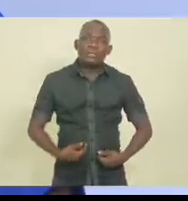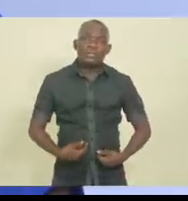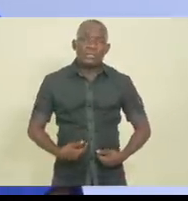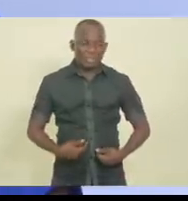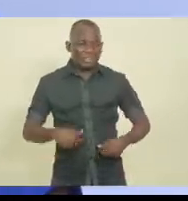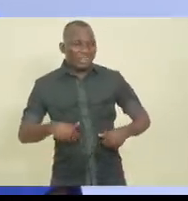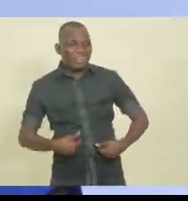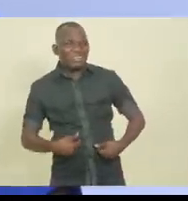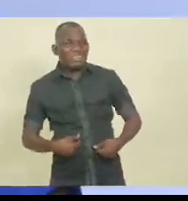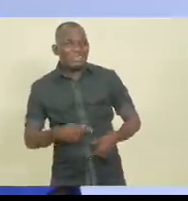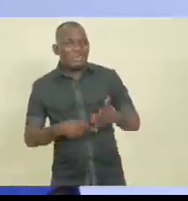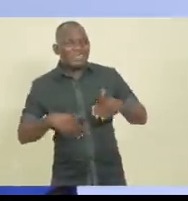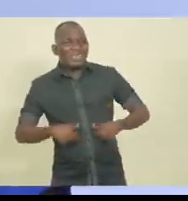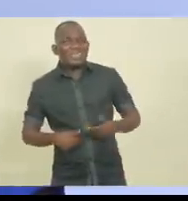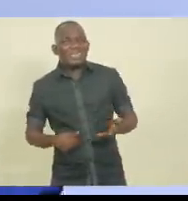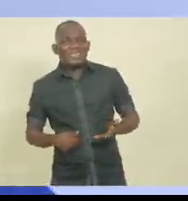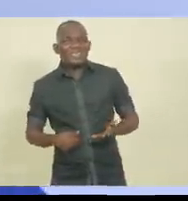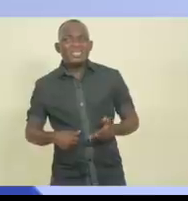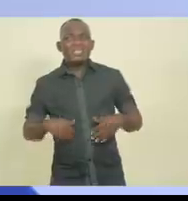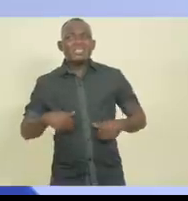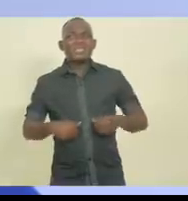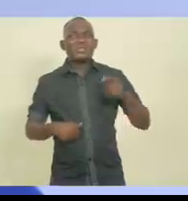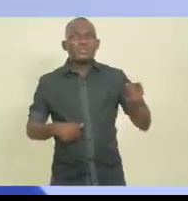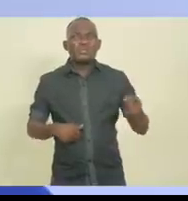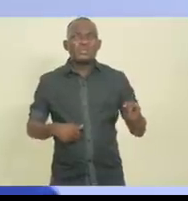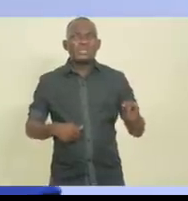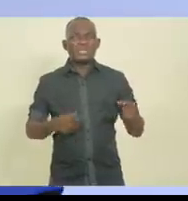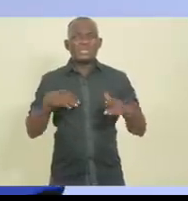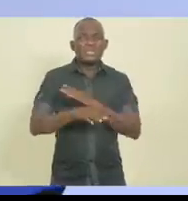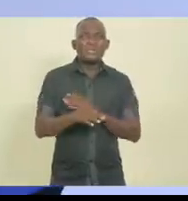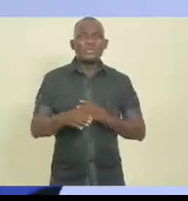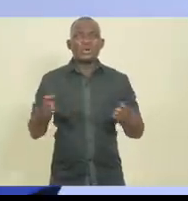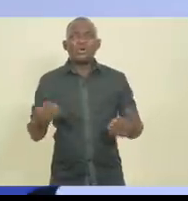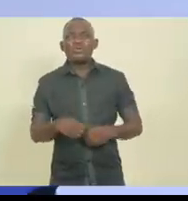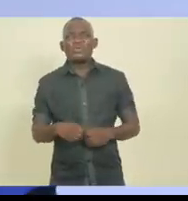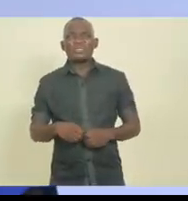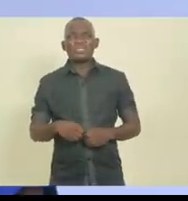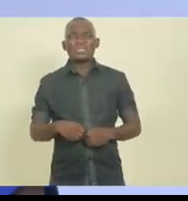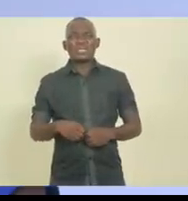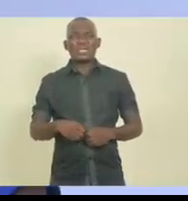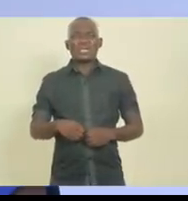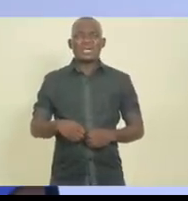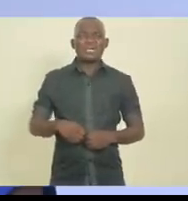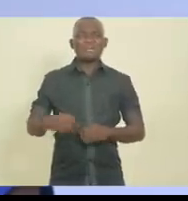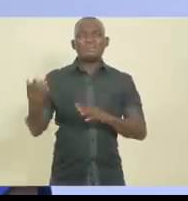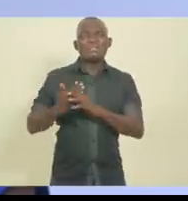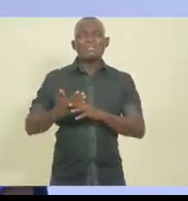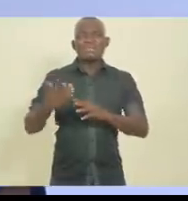Tired? Of what? I'm tired of you ignoring me in this office like just some errand boy.